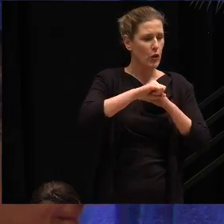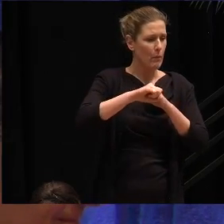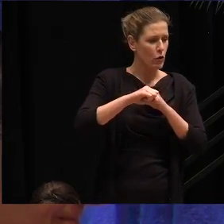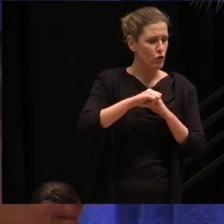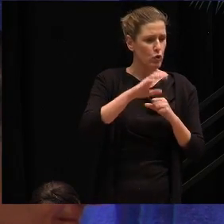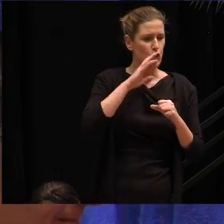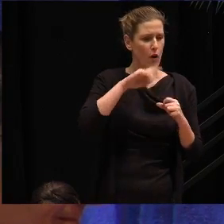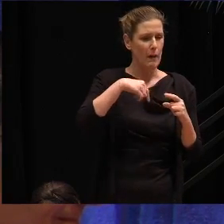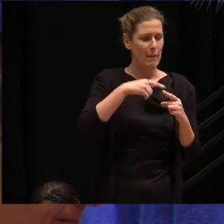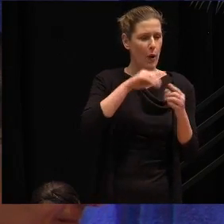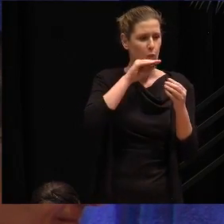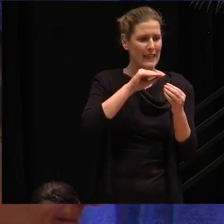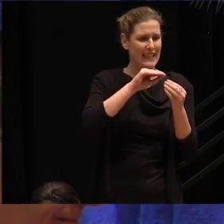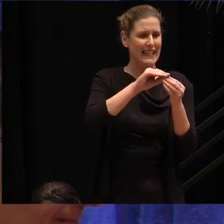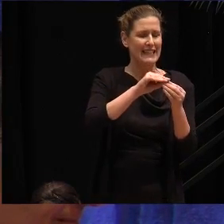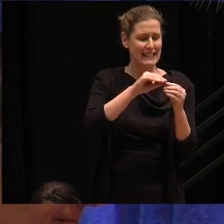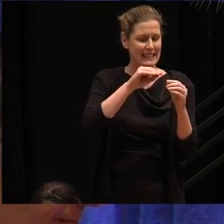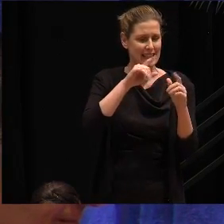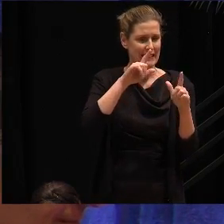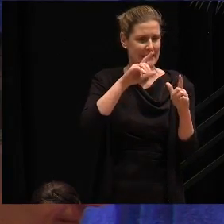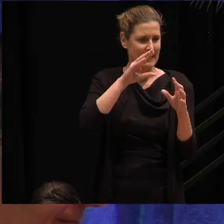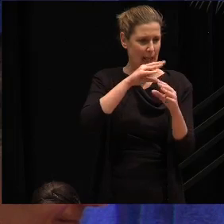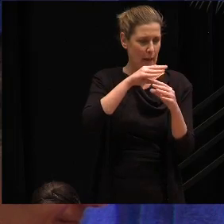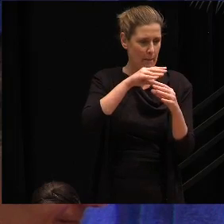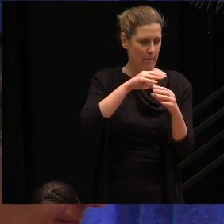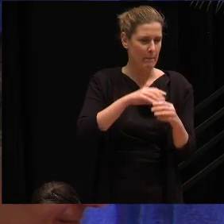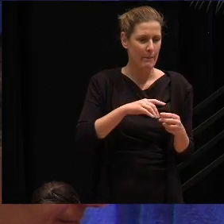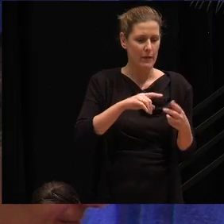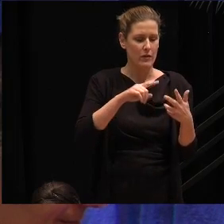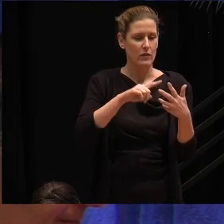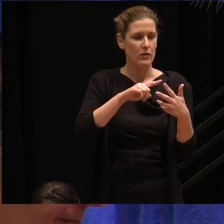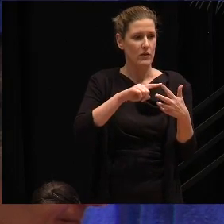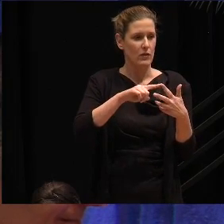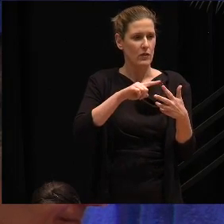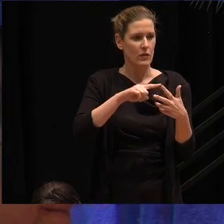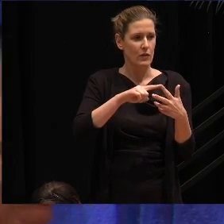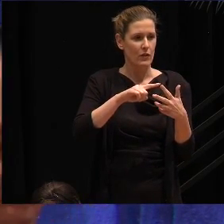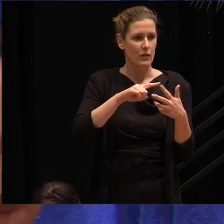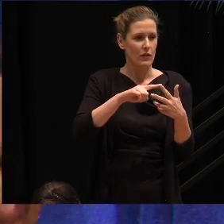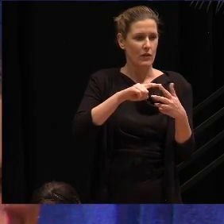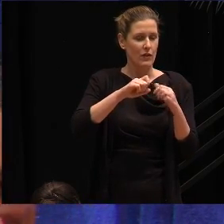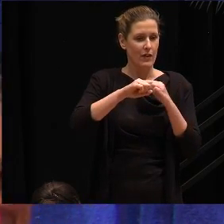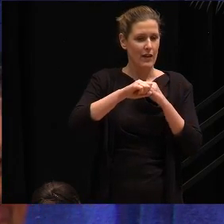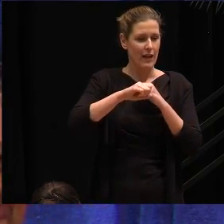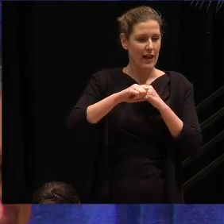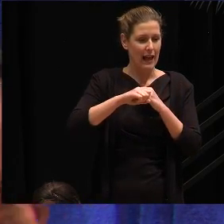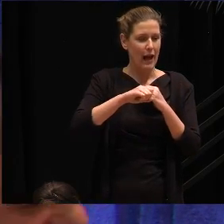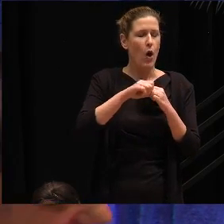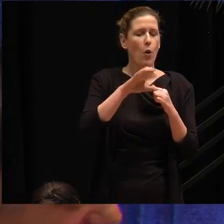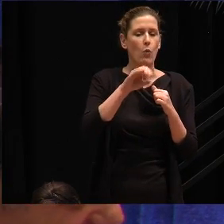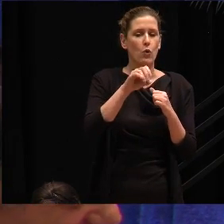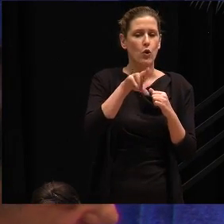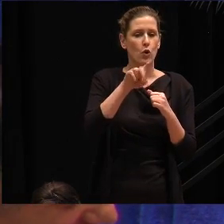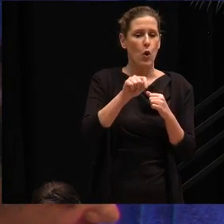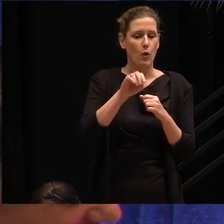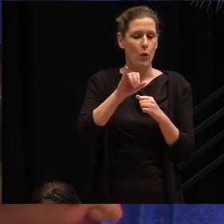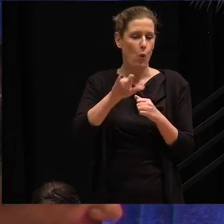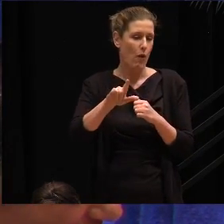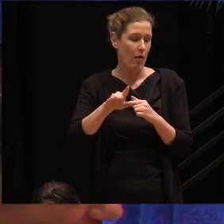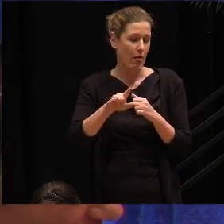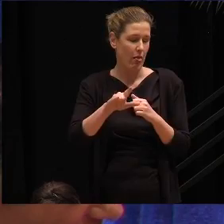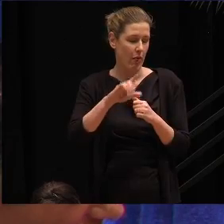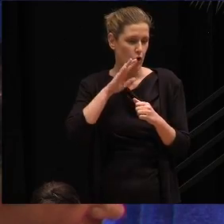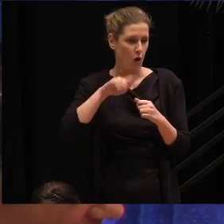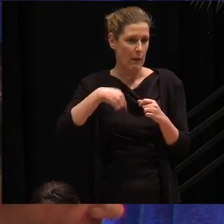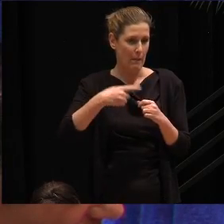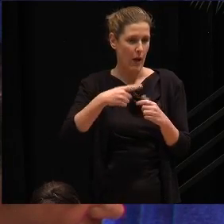top read story from USA Today. 2, is it all over for coconut oil? Yes and no. And 3, a teenage girl